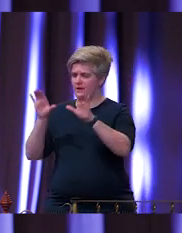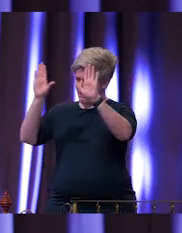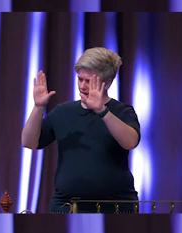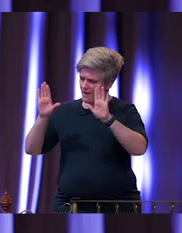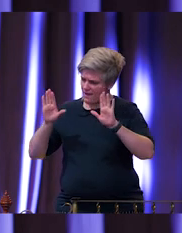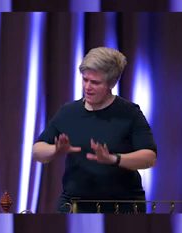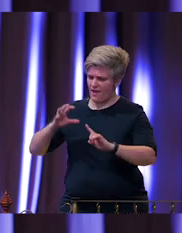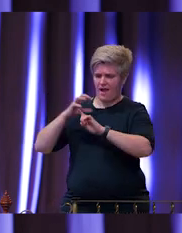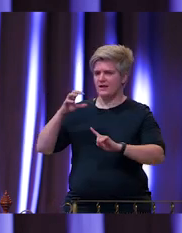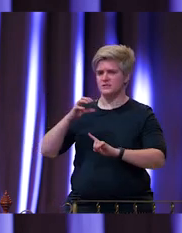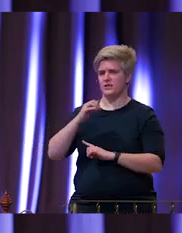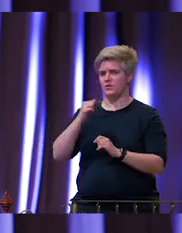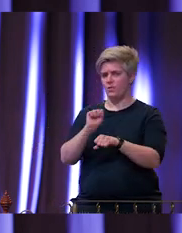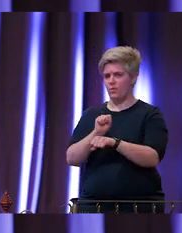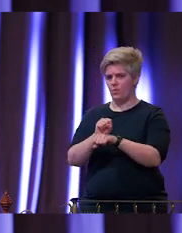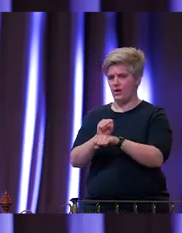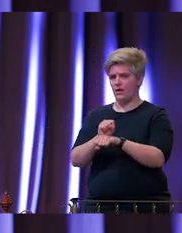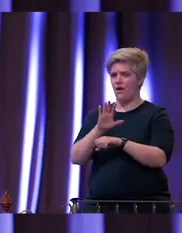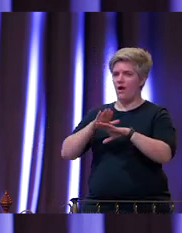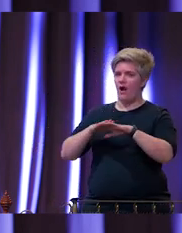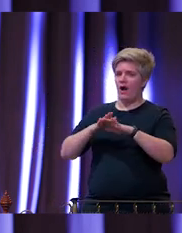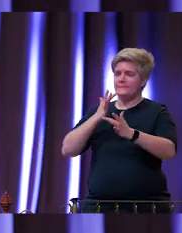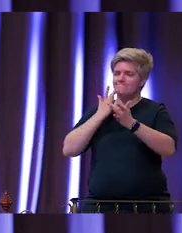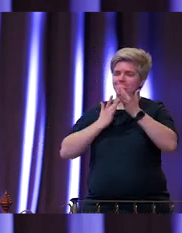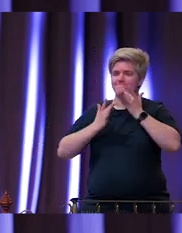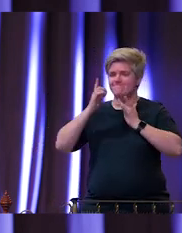excellent work on a shoestring.